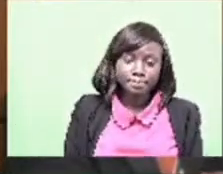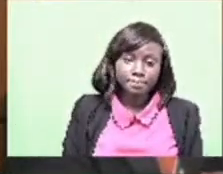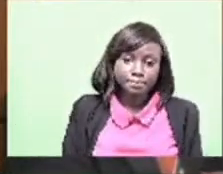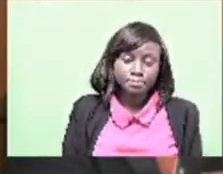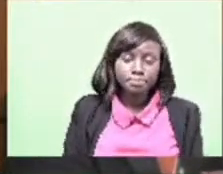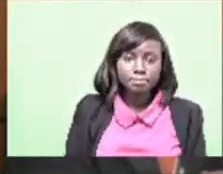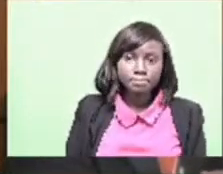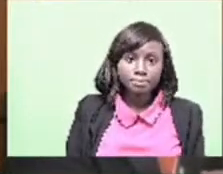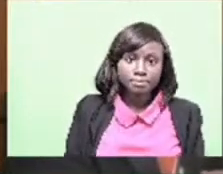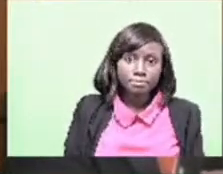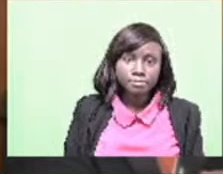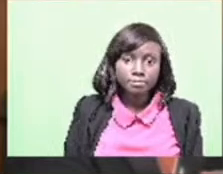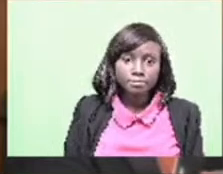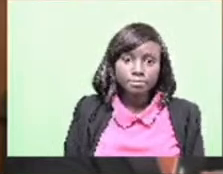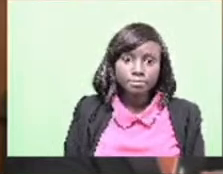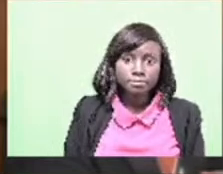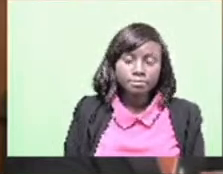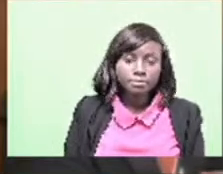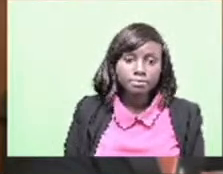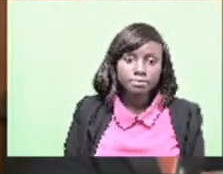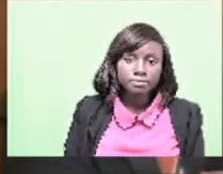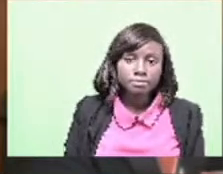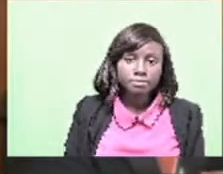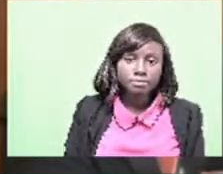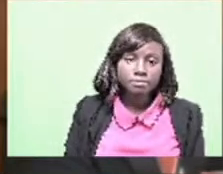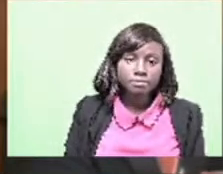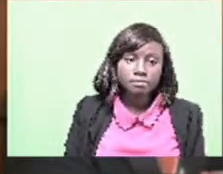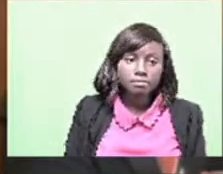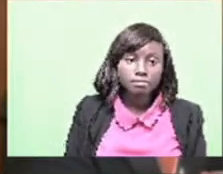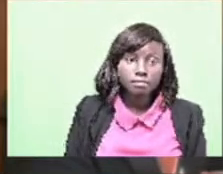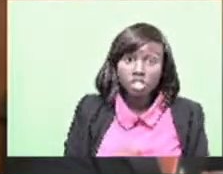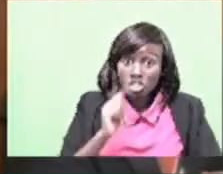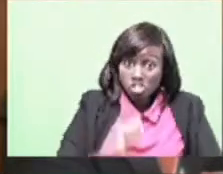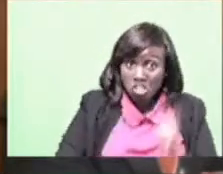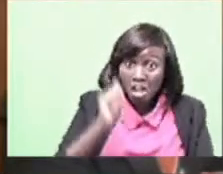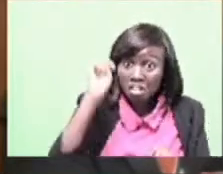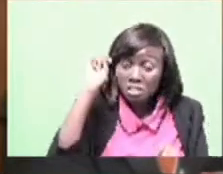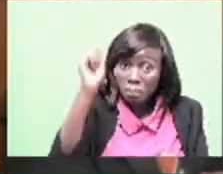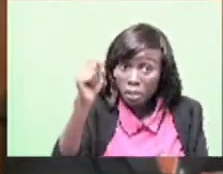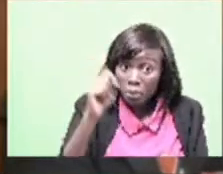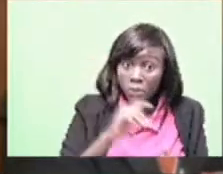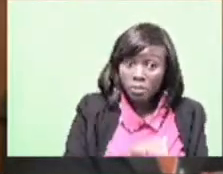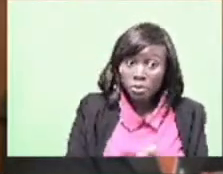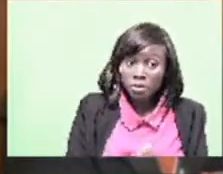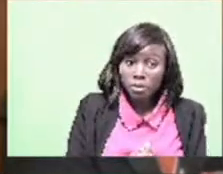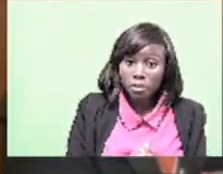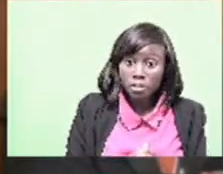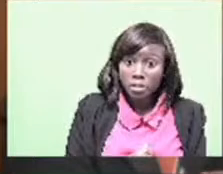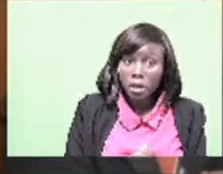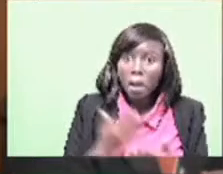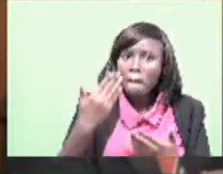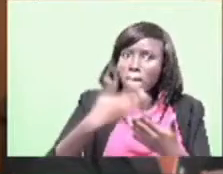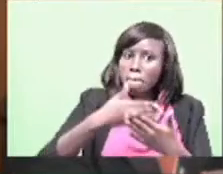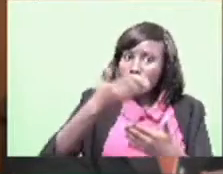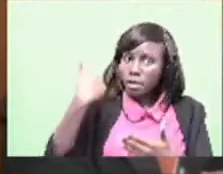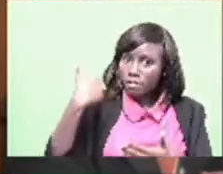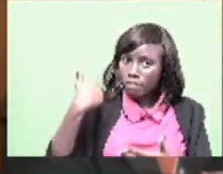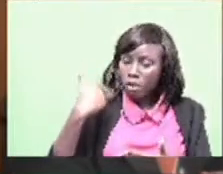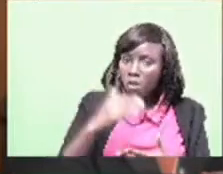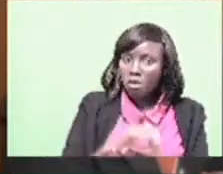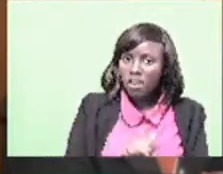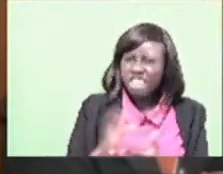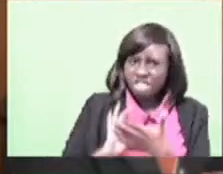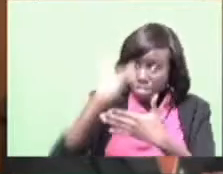Tobago has descended from a seemingly safe position in